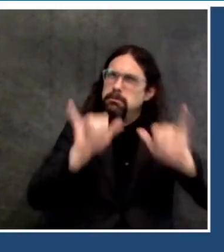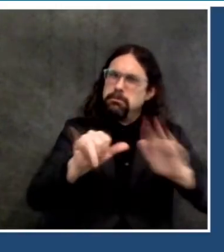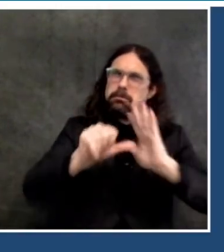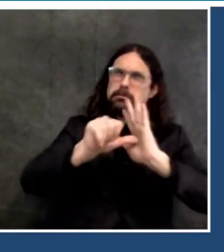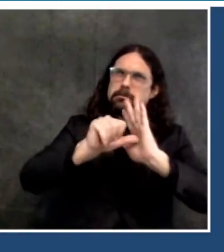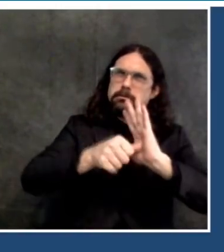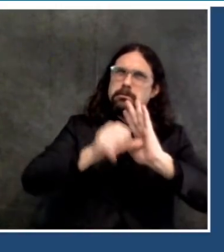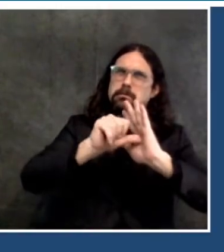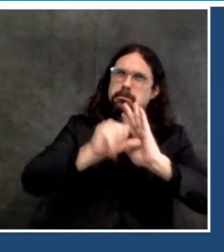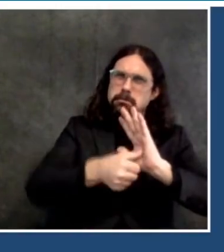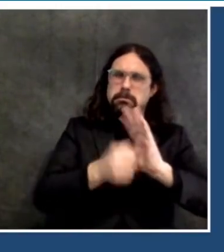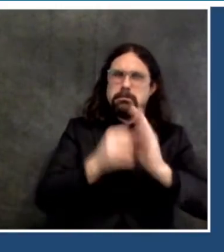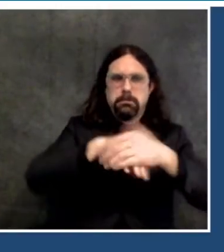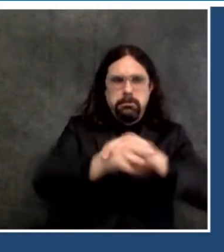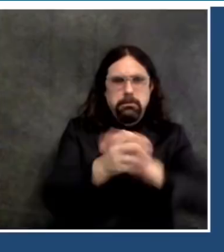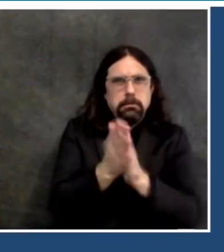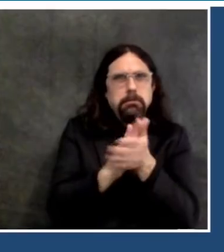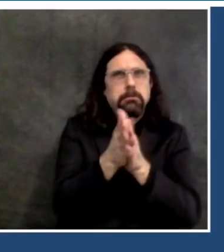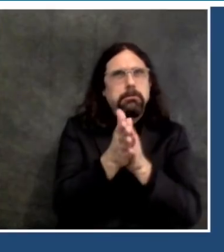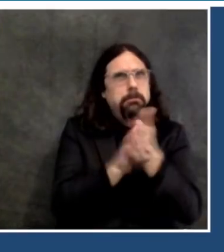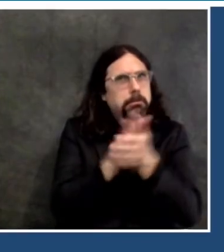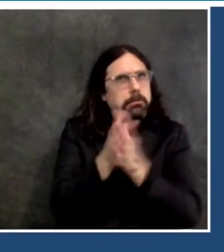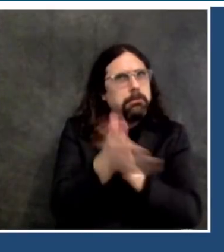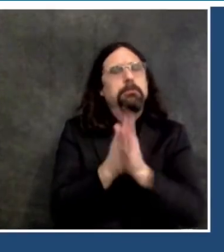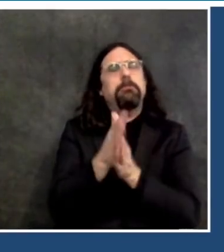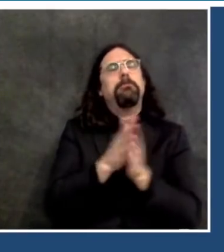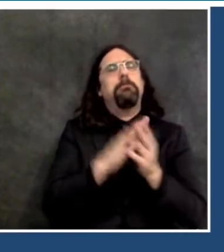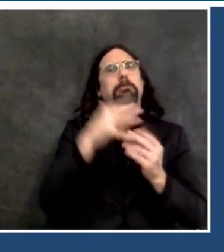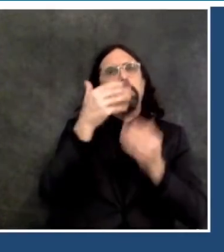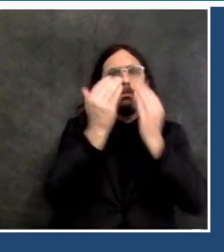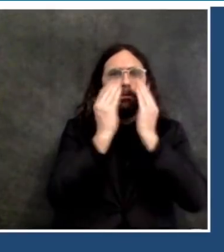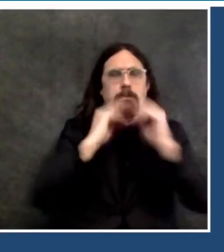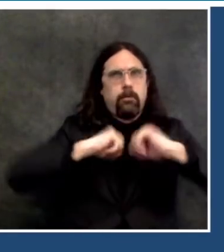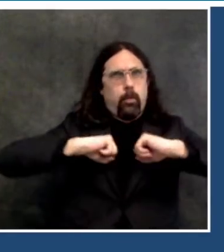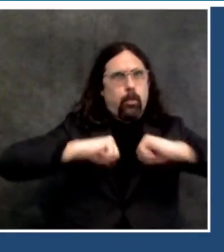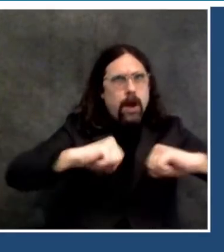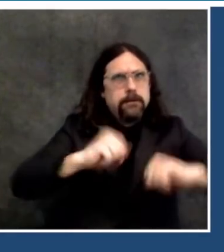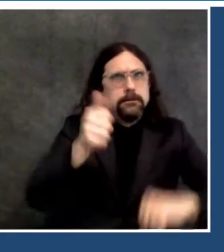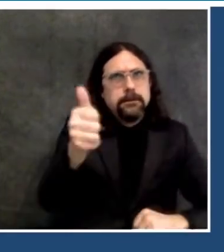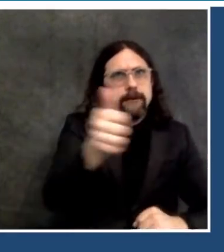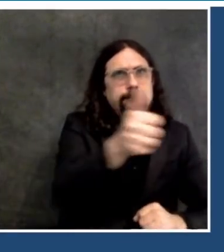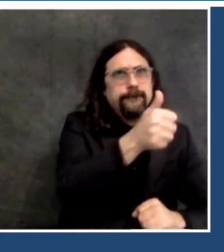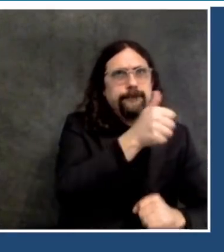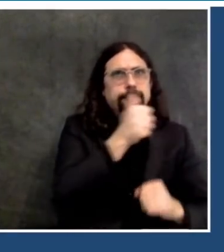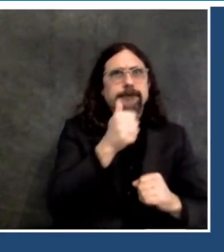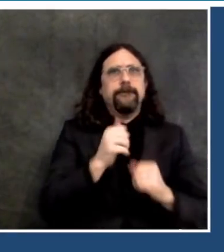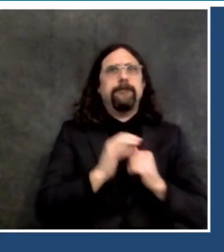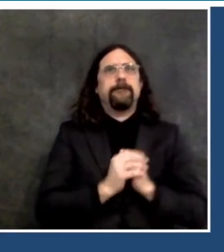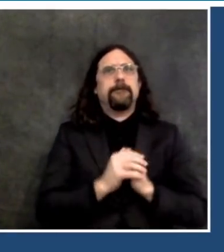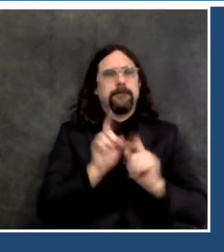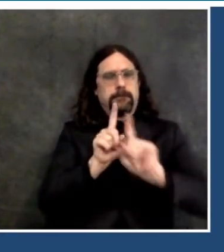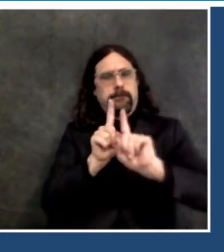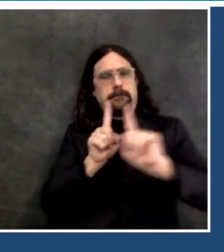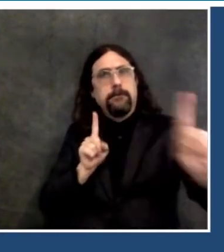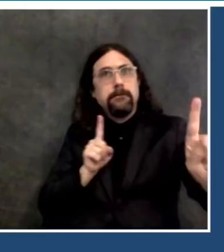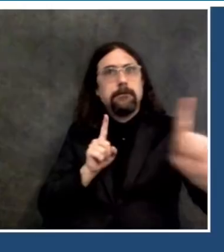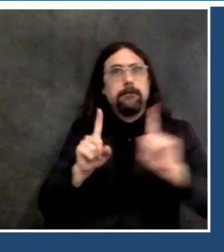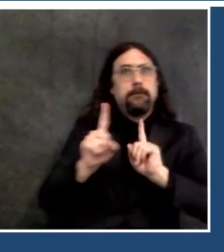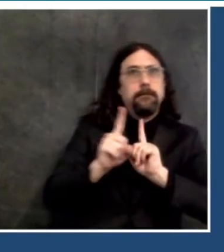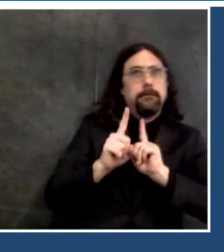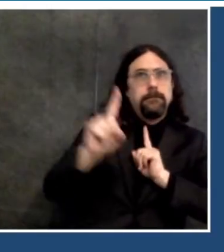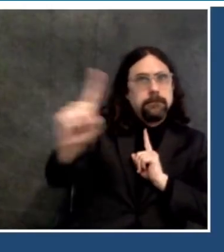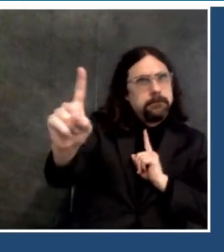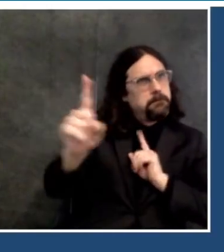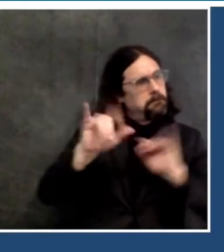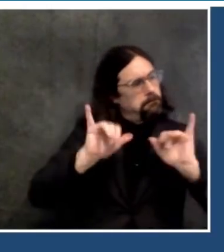the frontline way to protect yourself. The social distancing, that's the way to protect yourself and everyone around